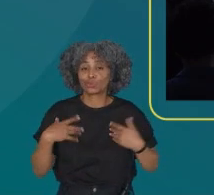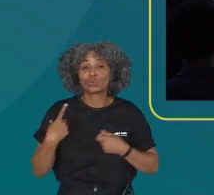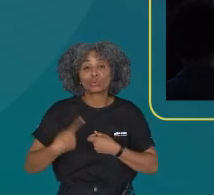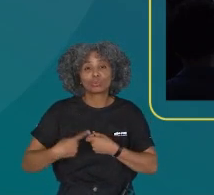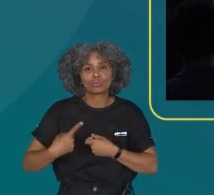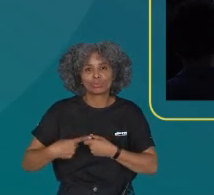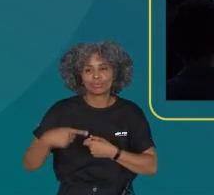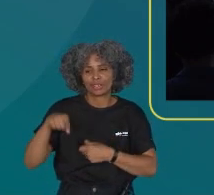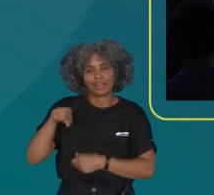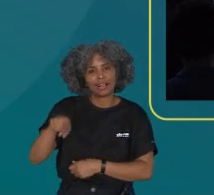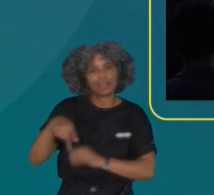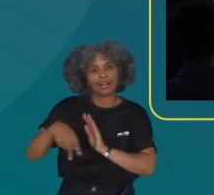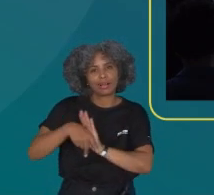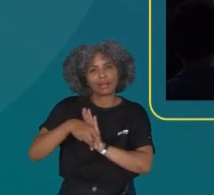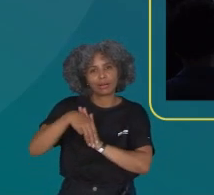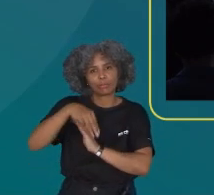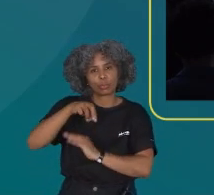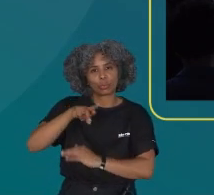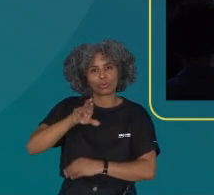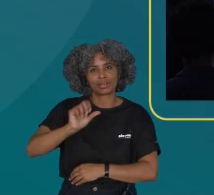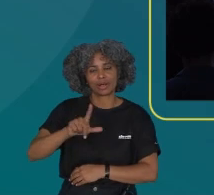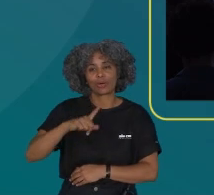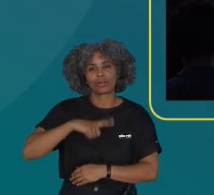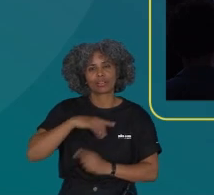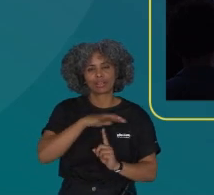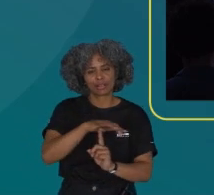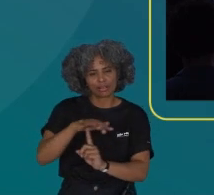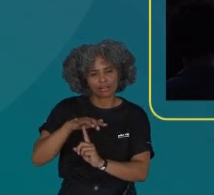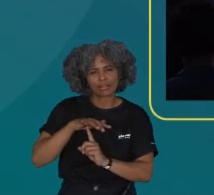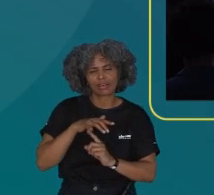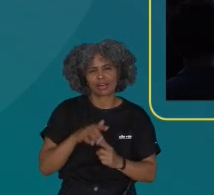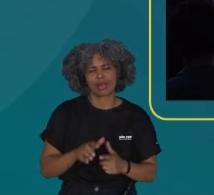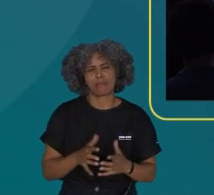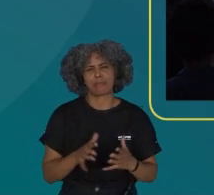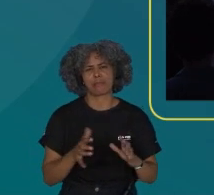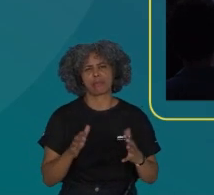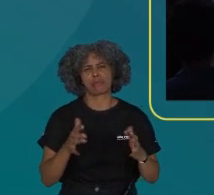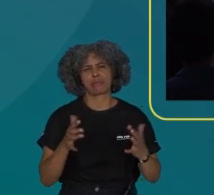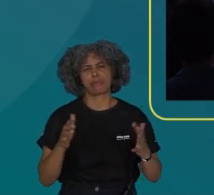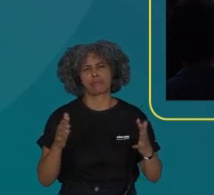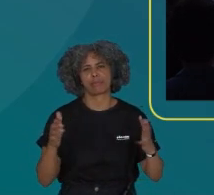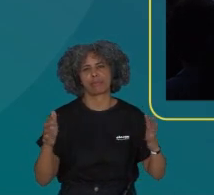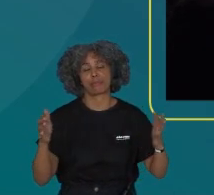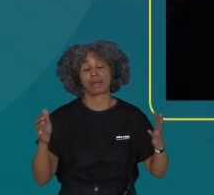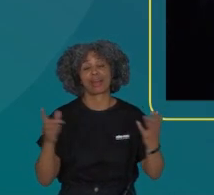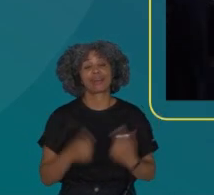lot of parks, of great parks, not local parks, but greater parks. And